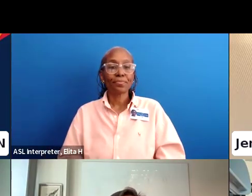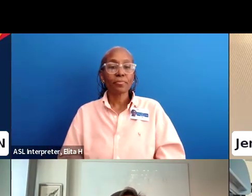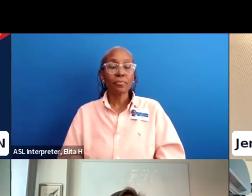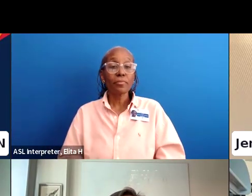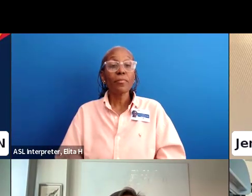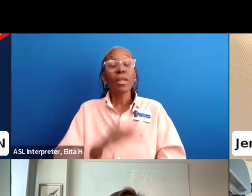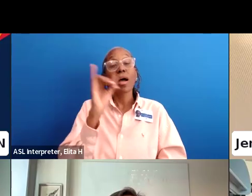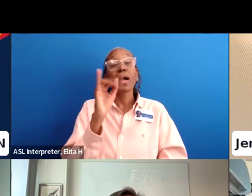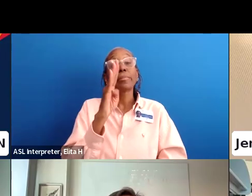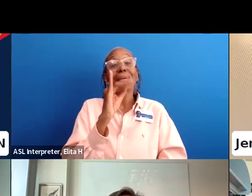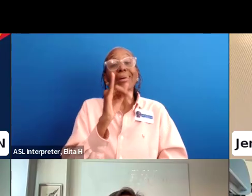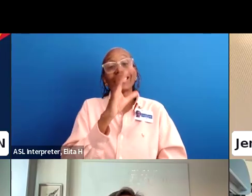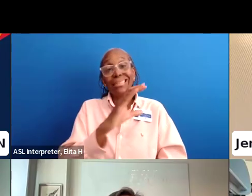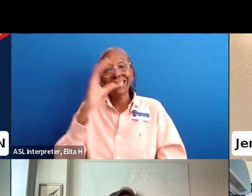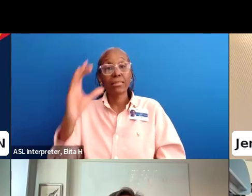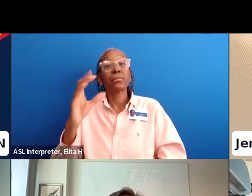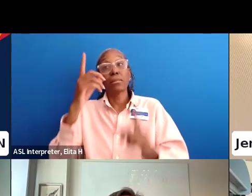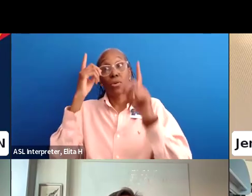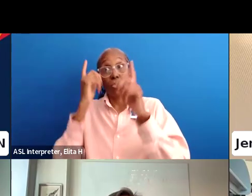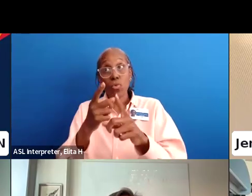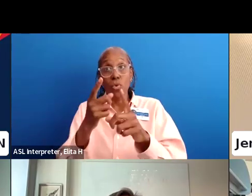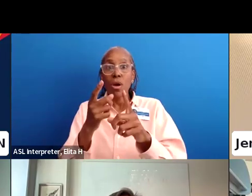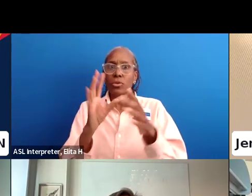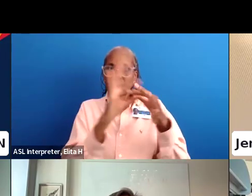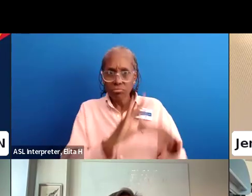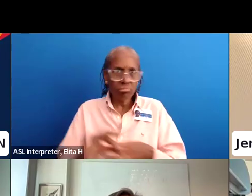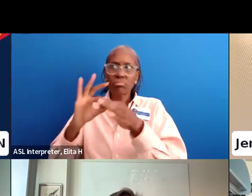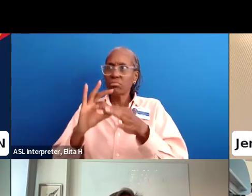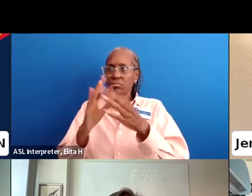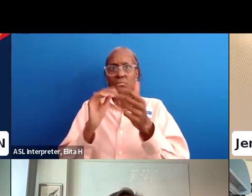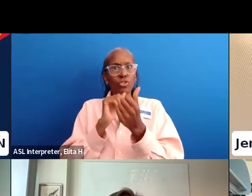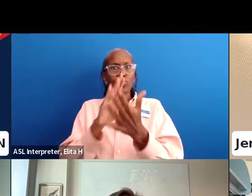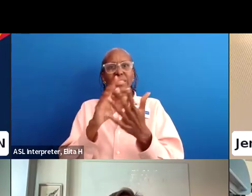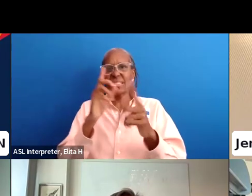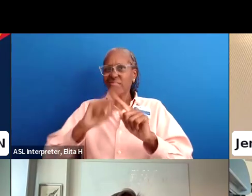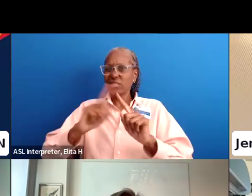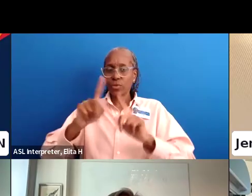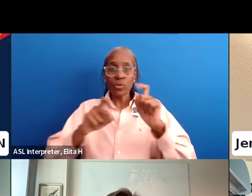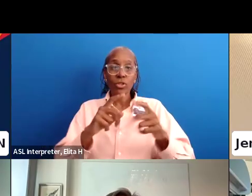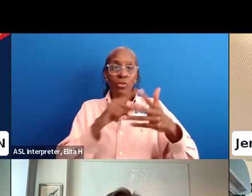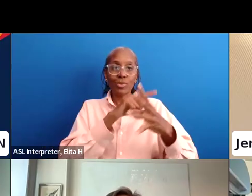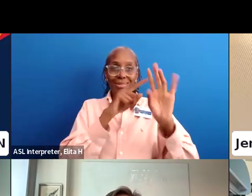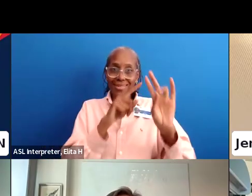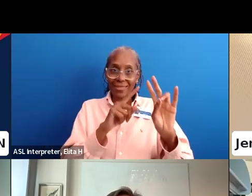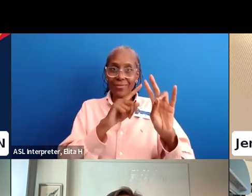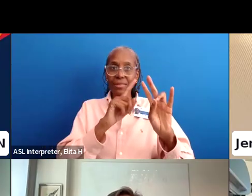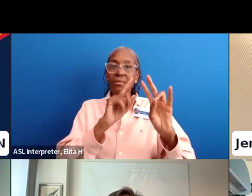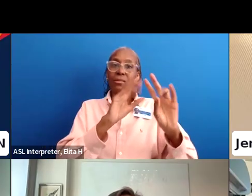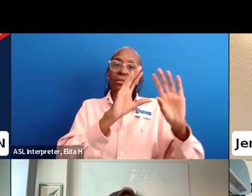And the IBCICC aims to collaboratively address these critical questions through 7 topic-specific work